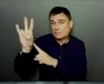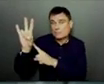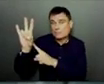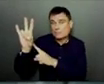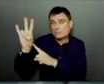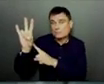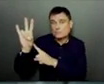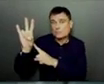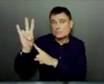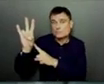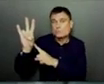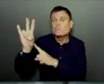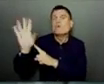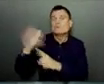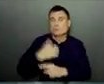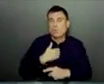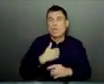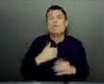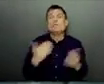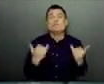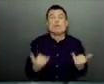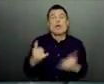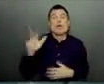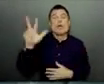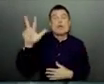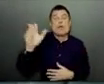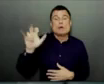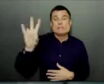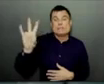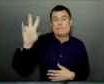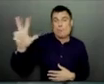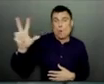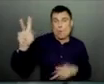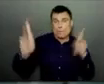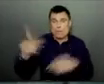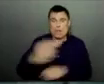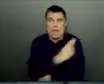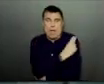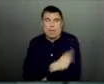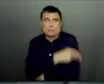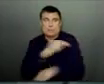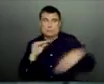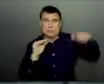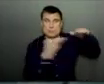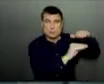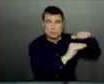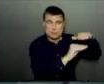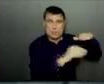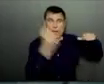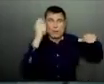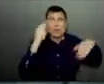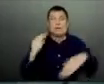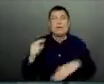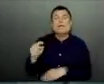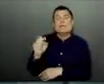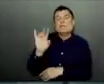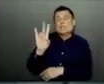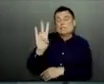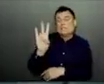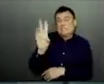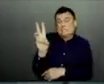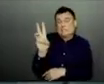hospital, 76 people in critical care or ICU. We have a little over 9